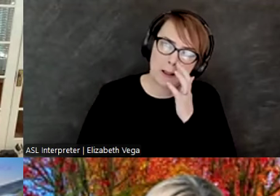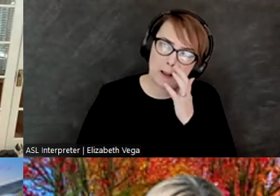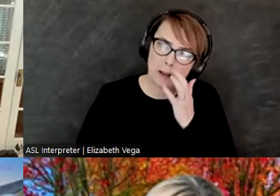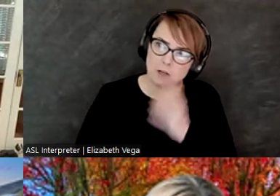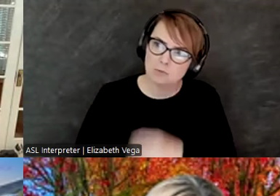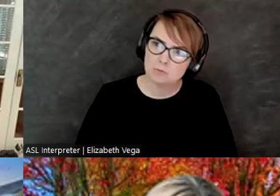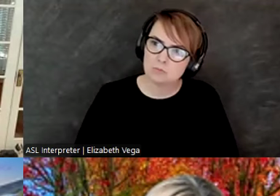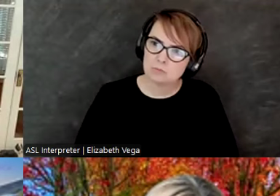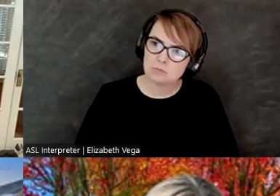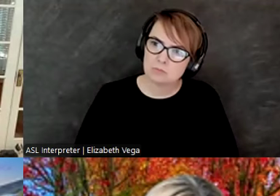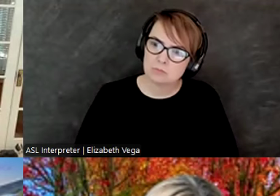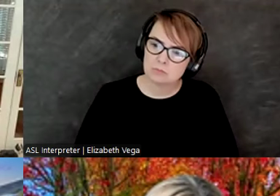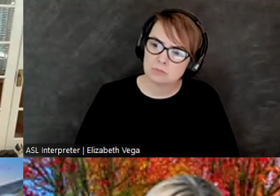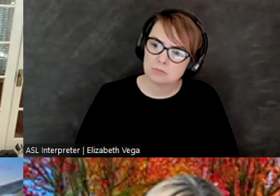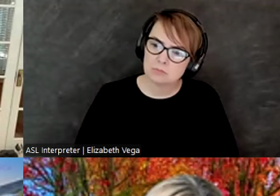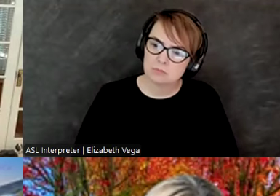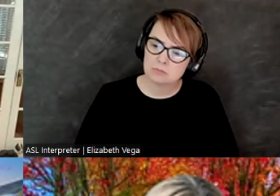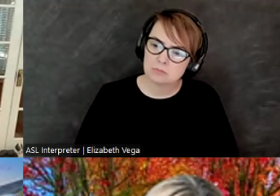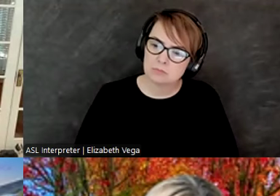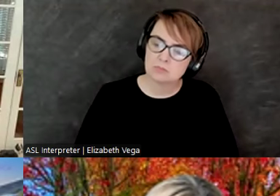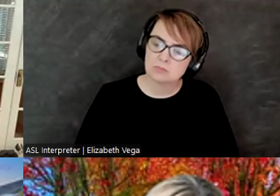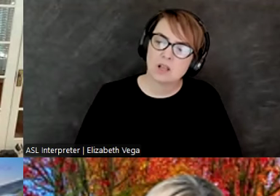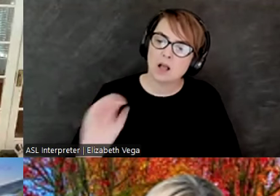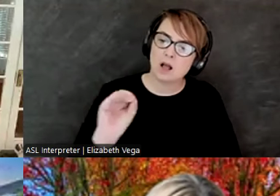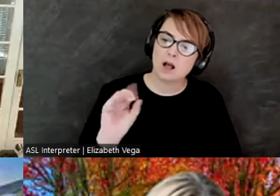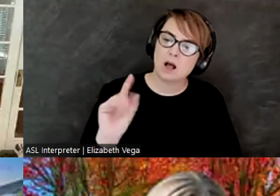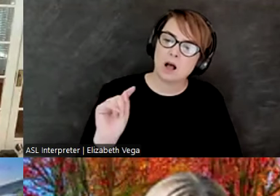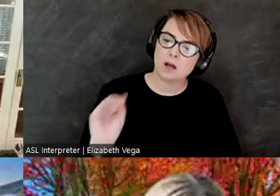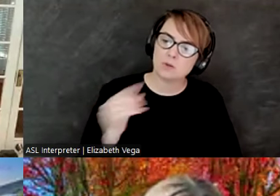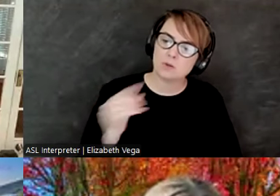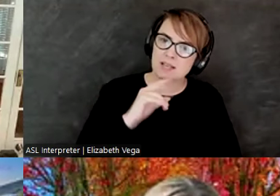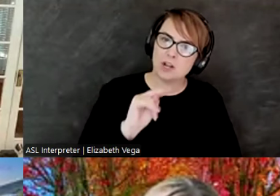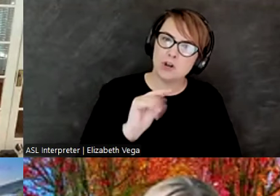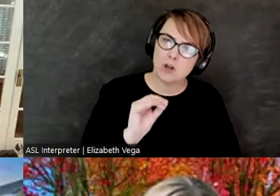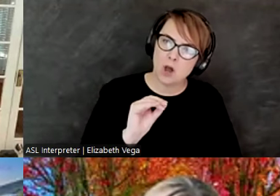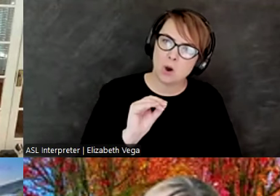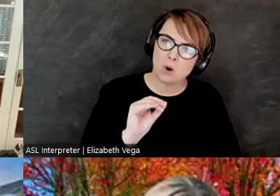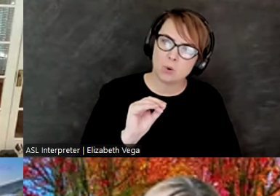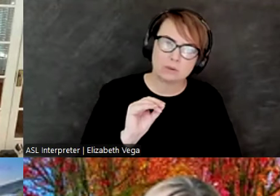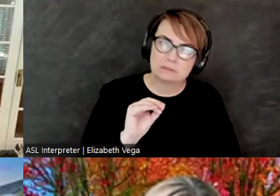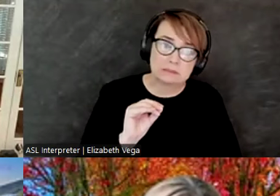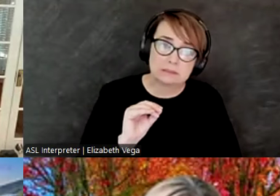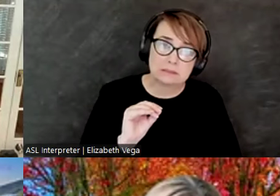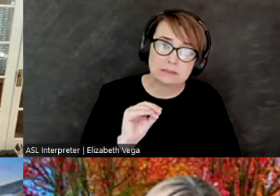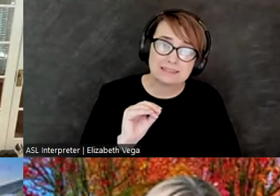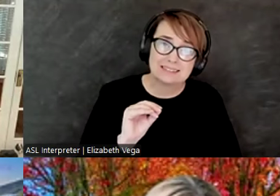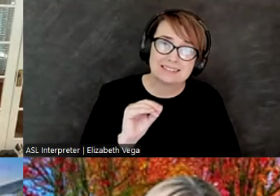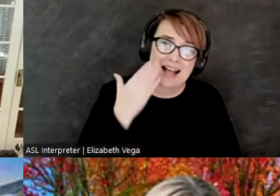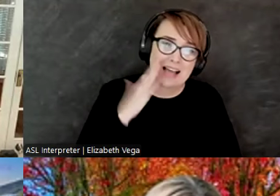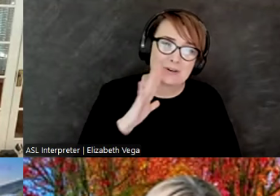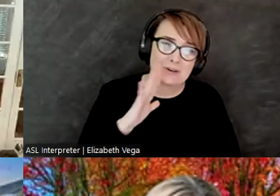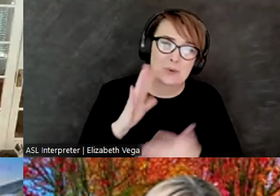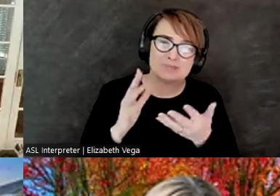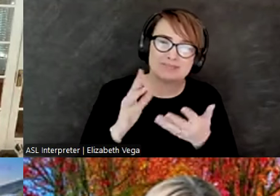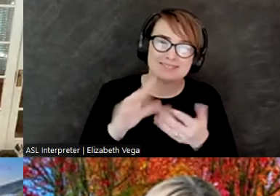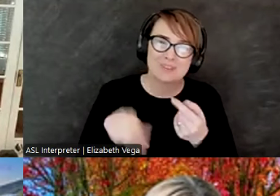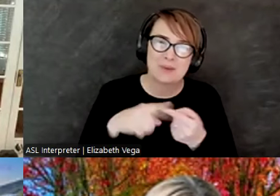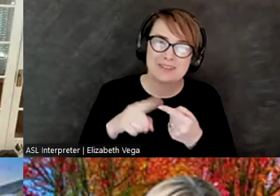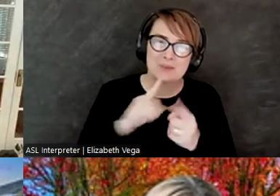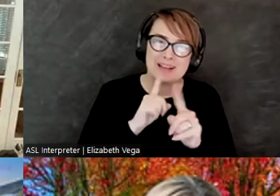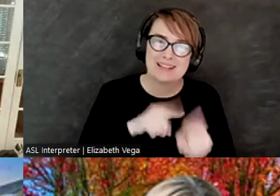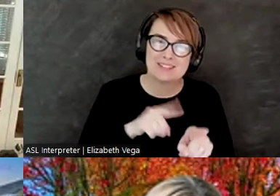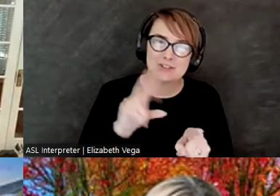to help me. So Otto wrote no, and I apologize. I'm not exactly sure if to which to what question you're responding. And then you